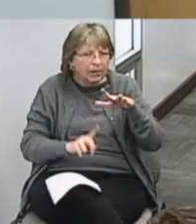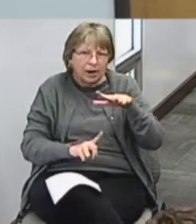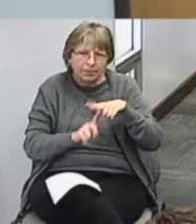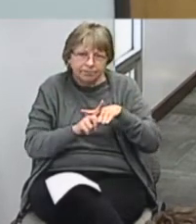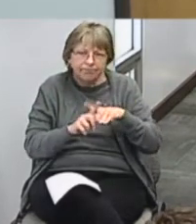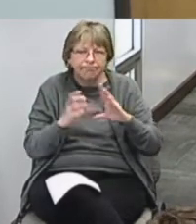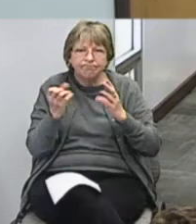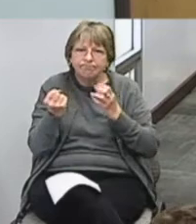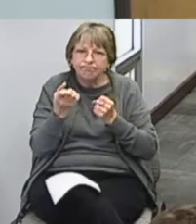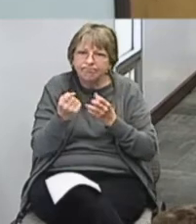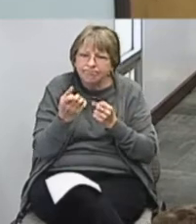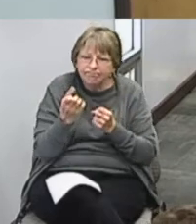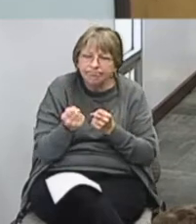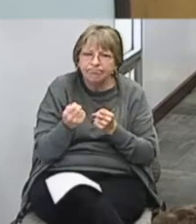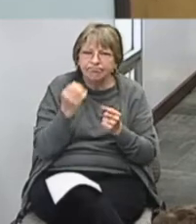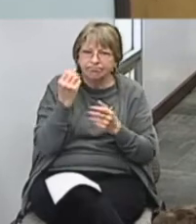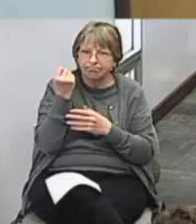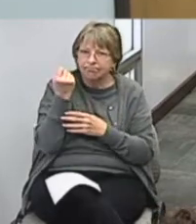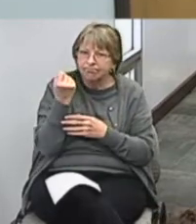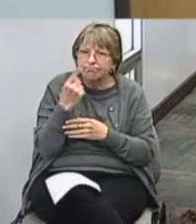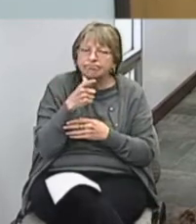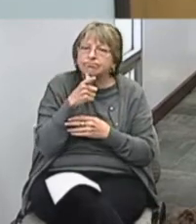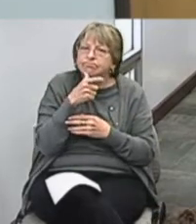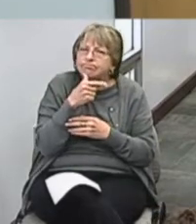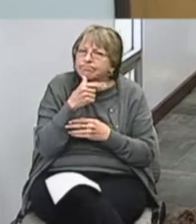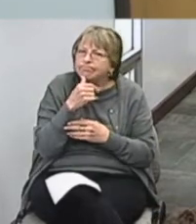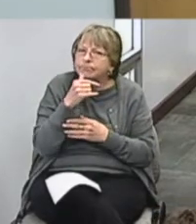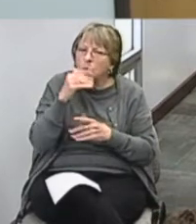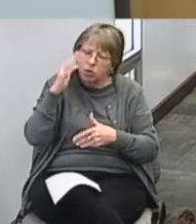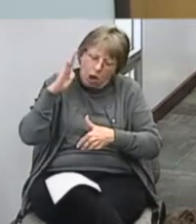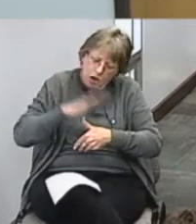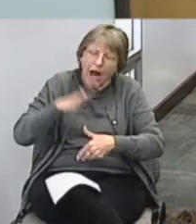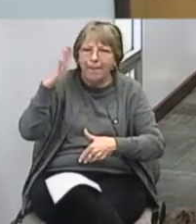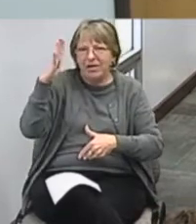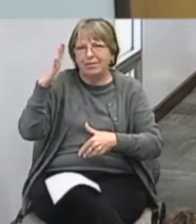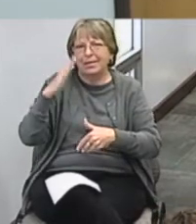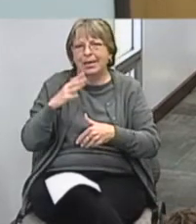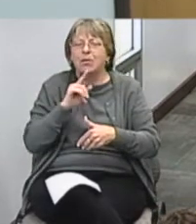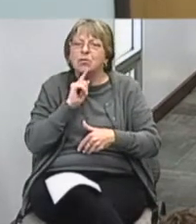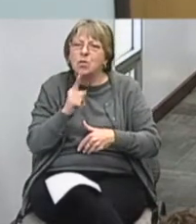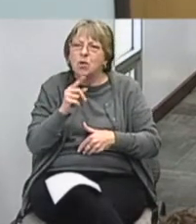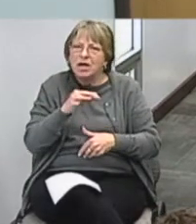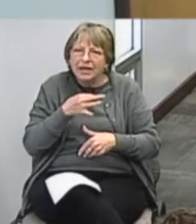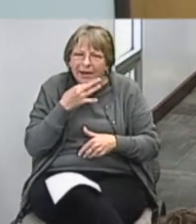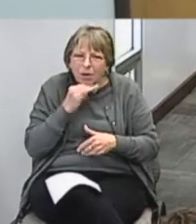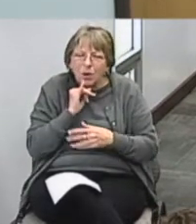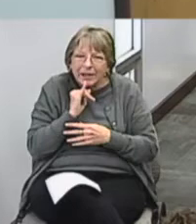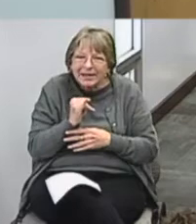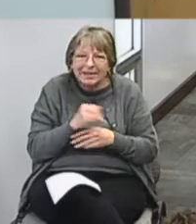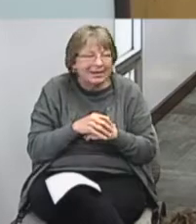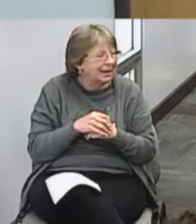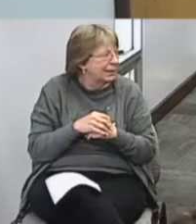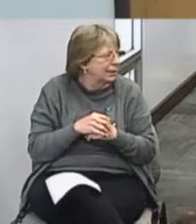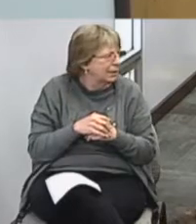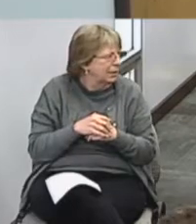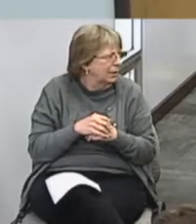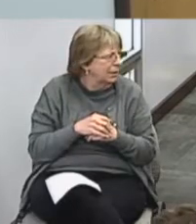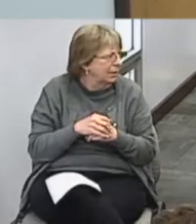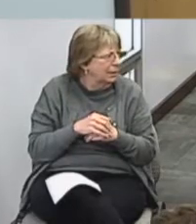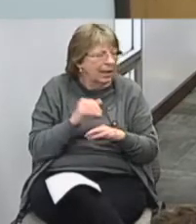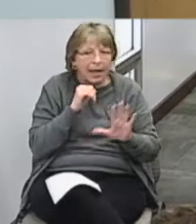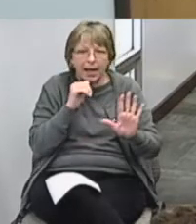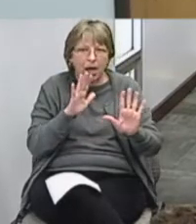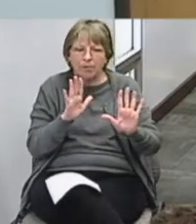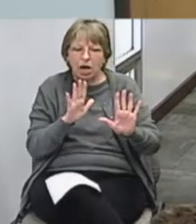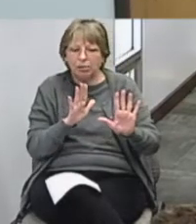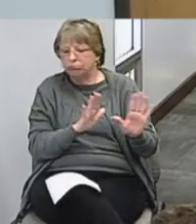still, and to realize who the champion was, who the real hero is. And I'm not